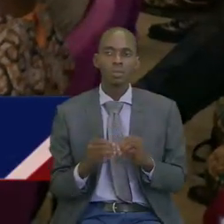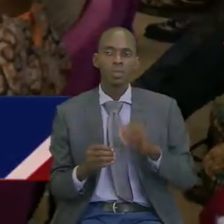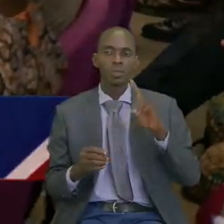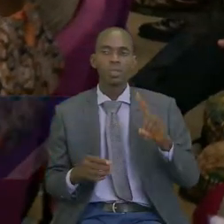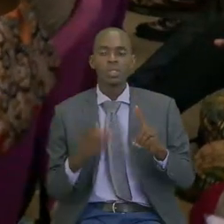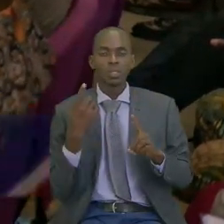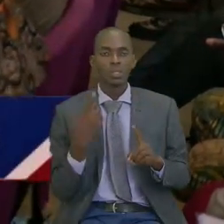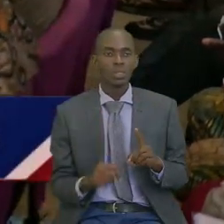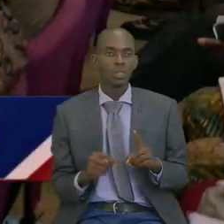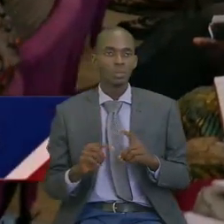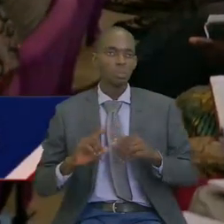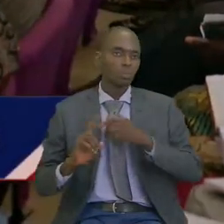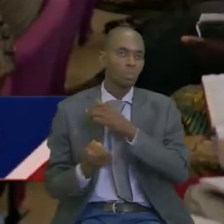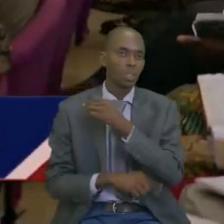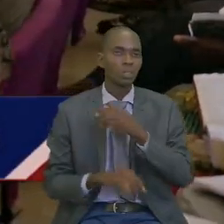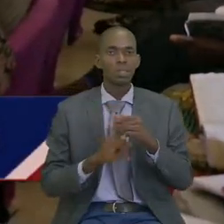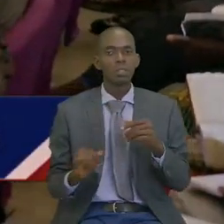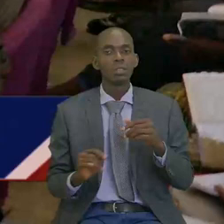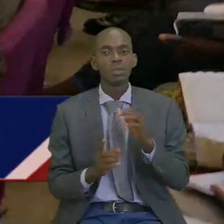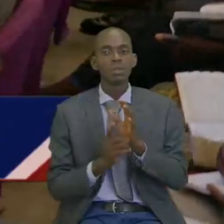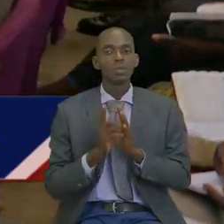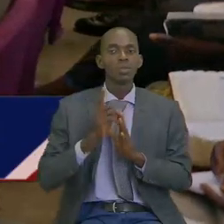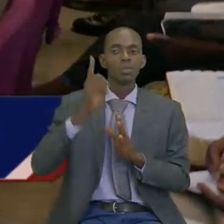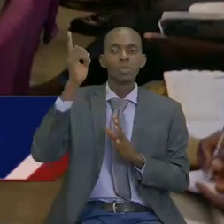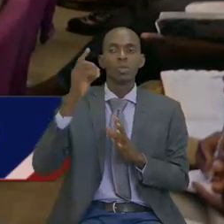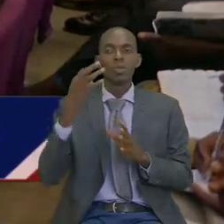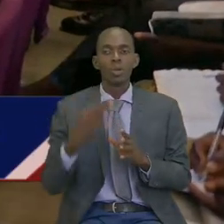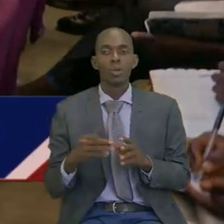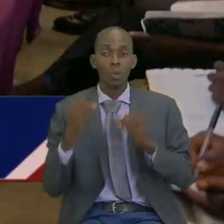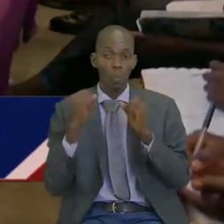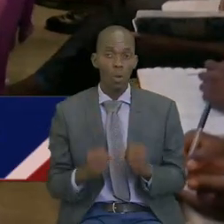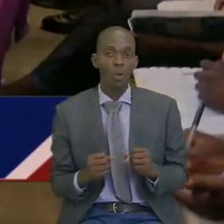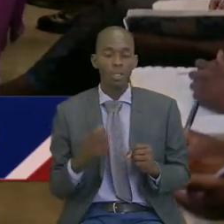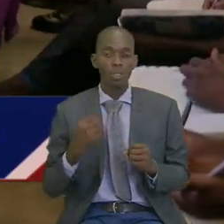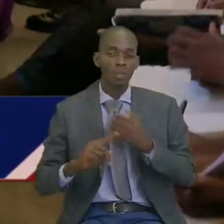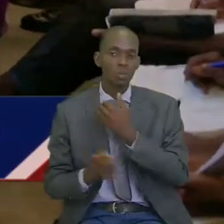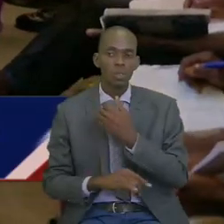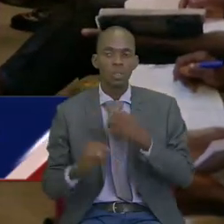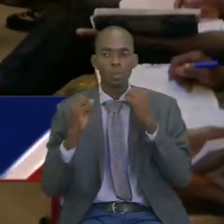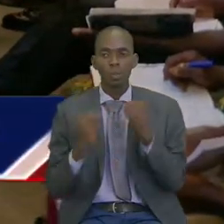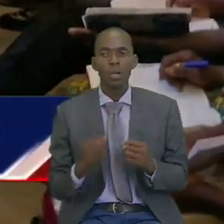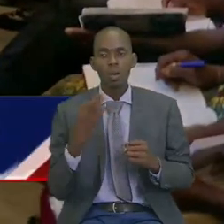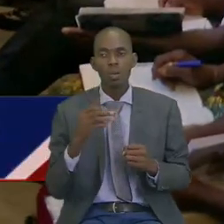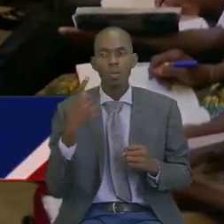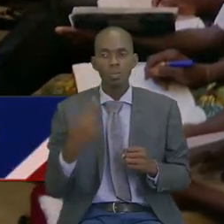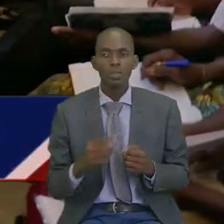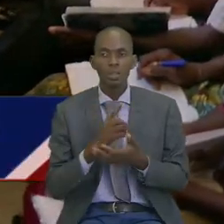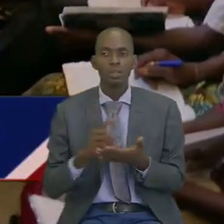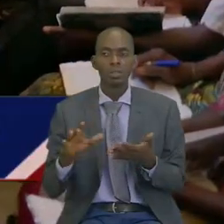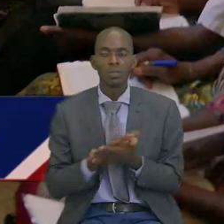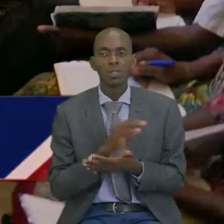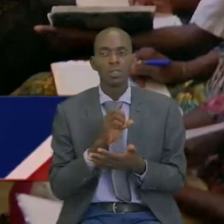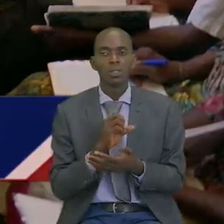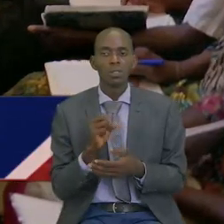the smiting power of the supernatural stone. The smiting power of the supernatural